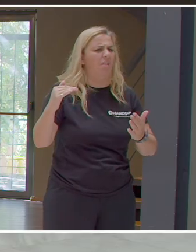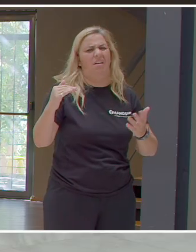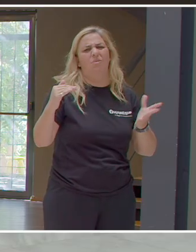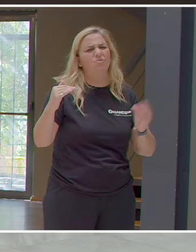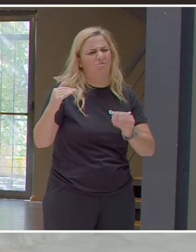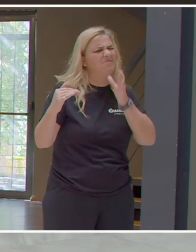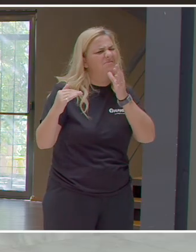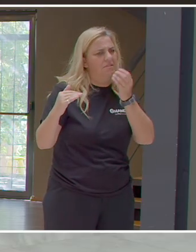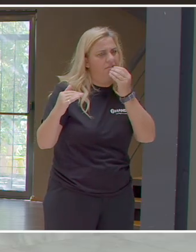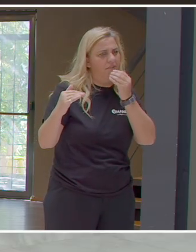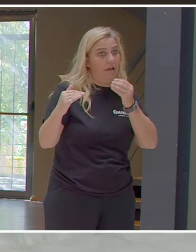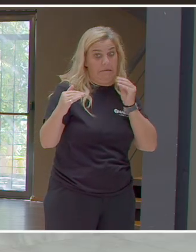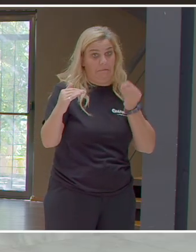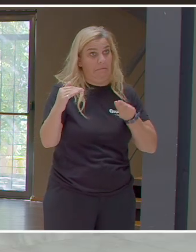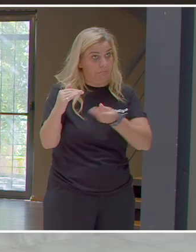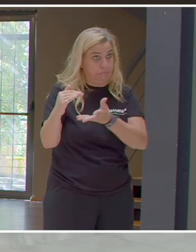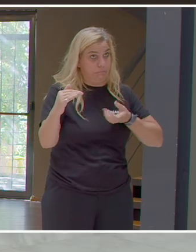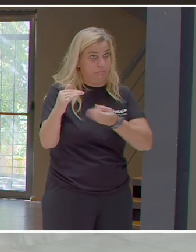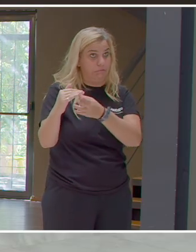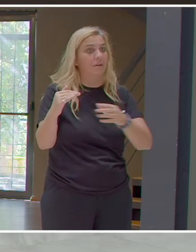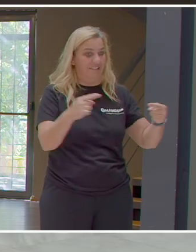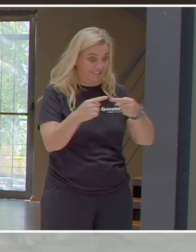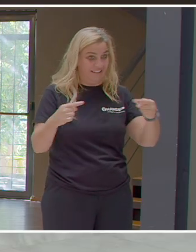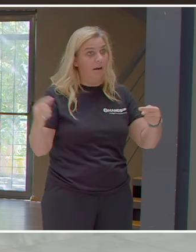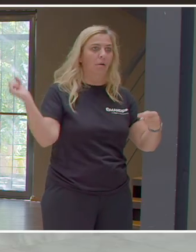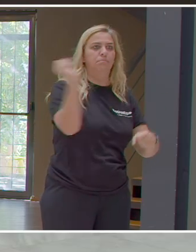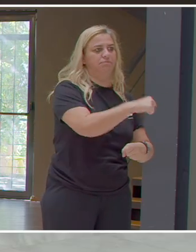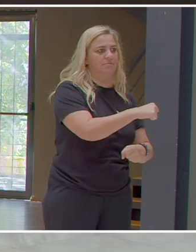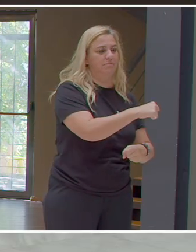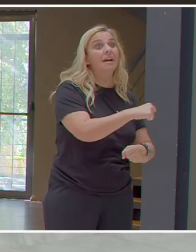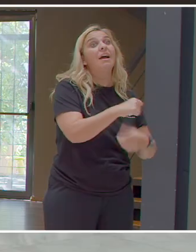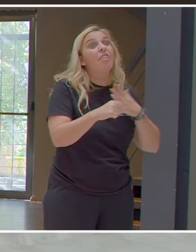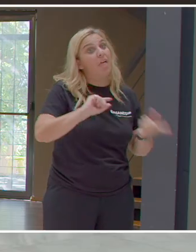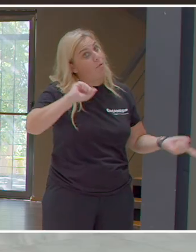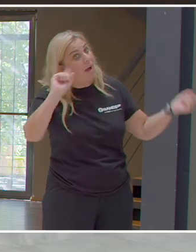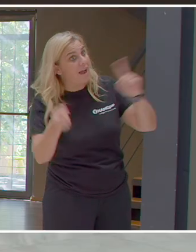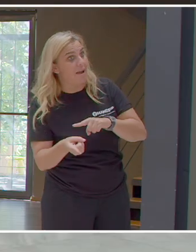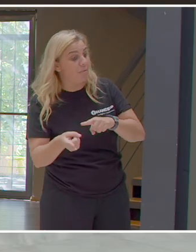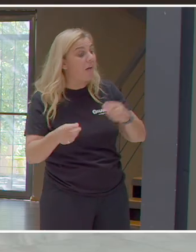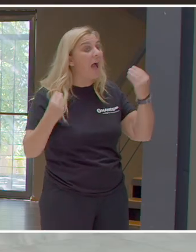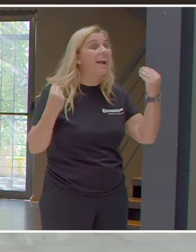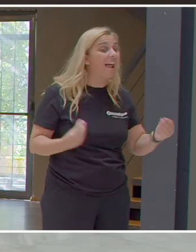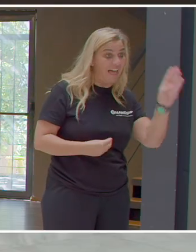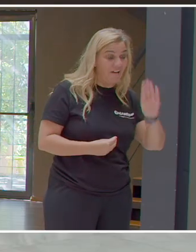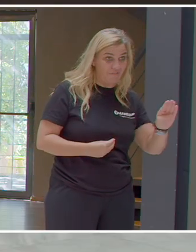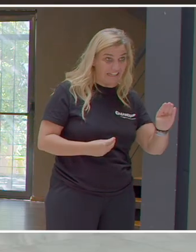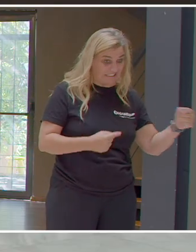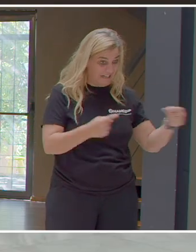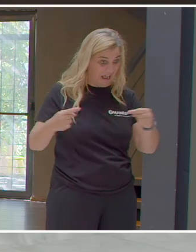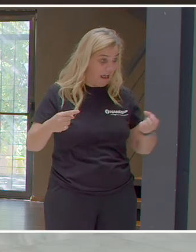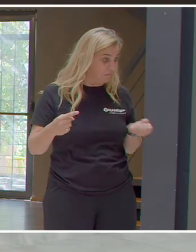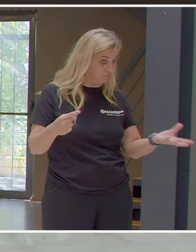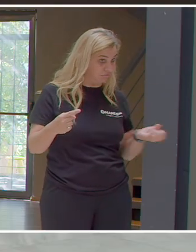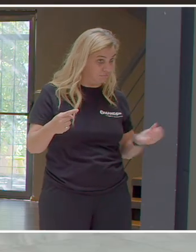food, they will win this war. And you don't want that. You can actually change your gut microbiome to this war-winning bad bacteria